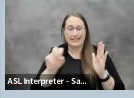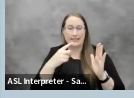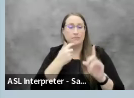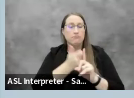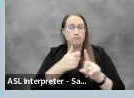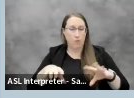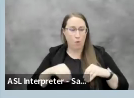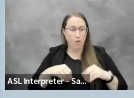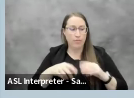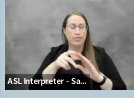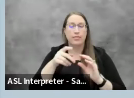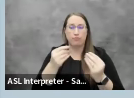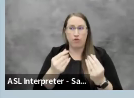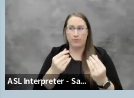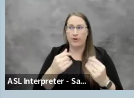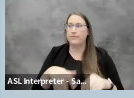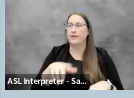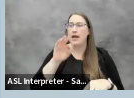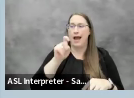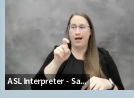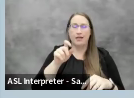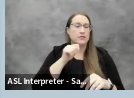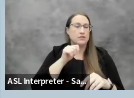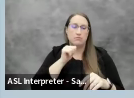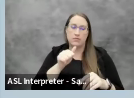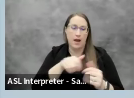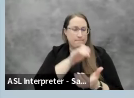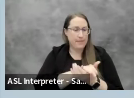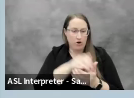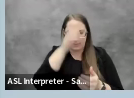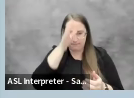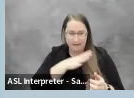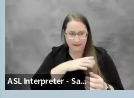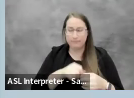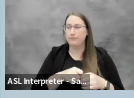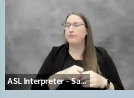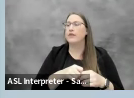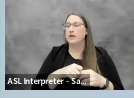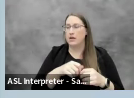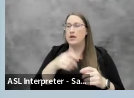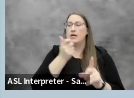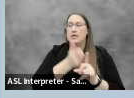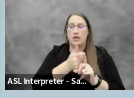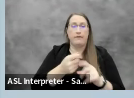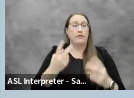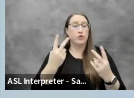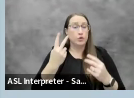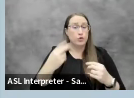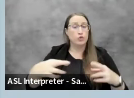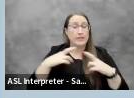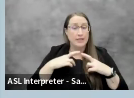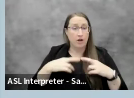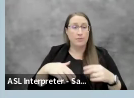the property as Alex, an unmarried man, perfect, Michael. He had 2 retirement accounts, but he forgot to complete